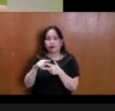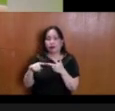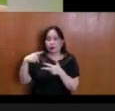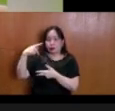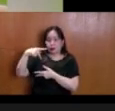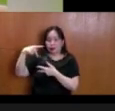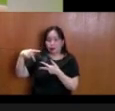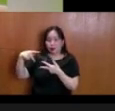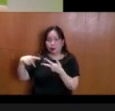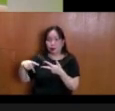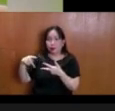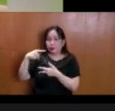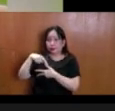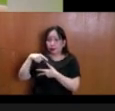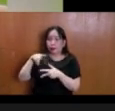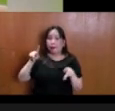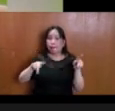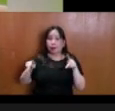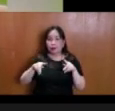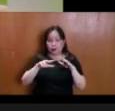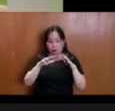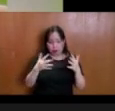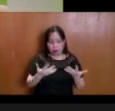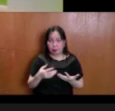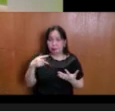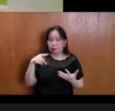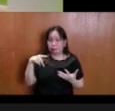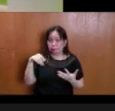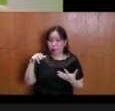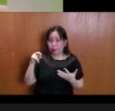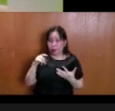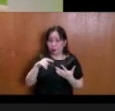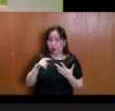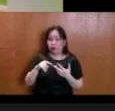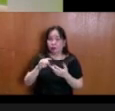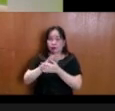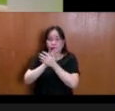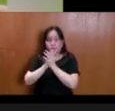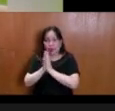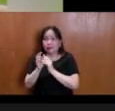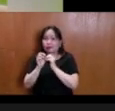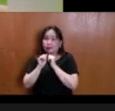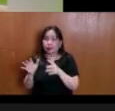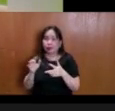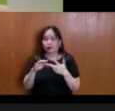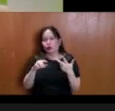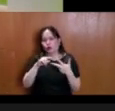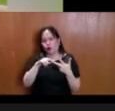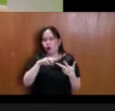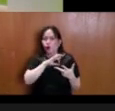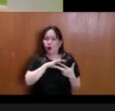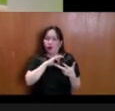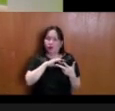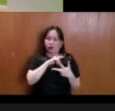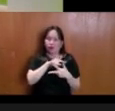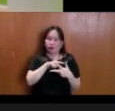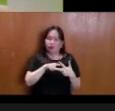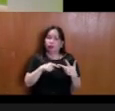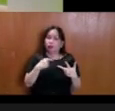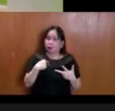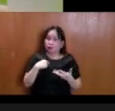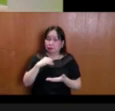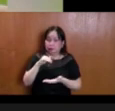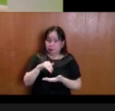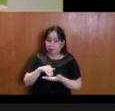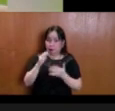have people, planet, and prosperity, or others call it profit. And the center is